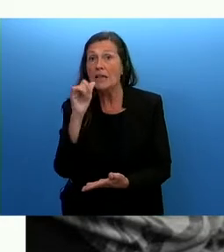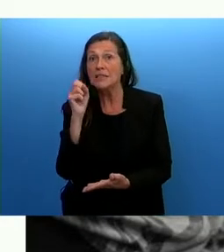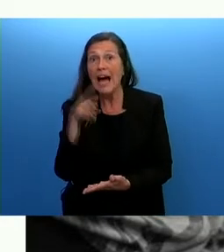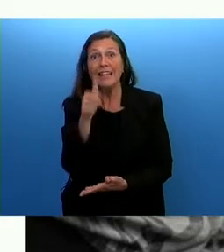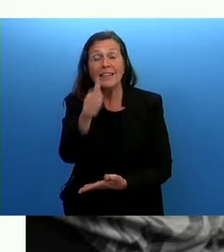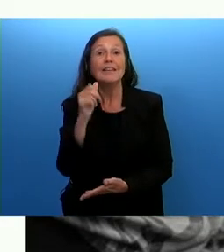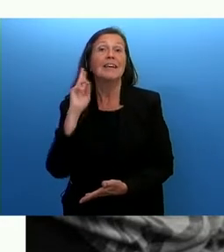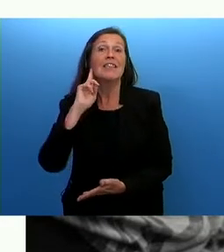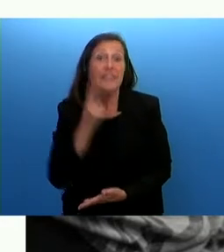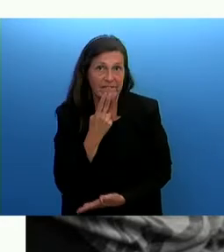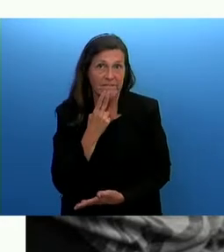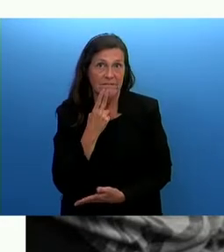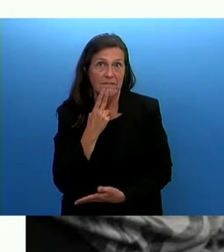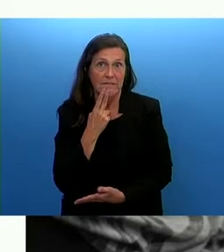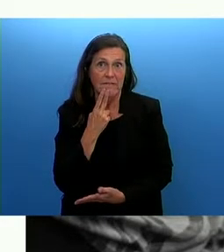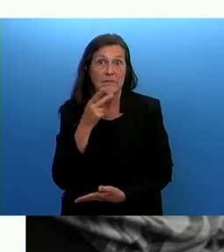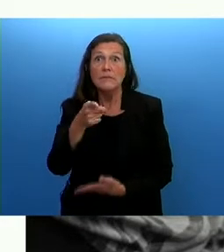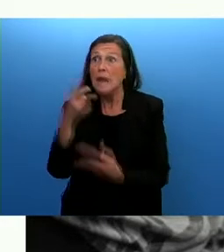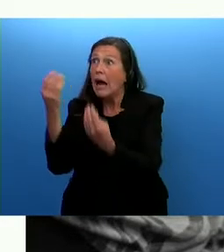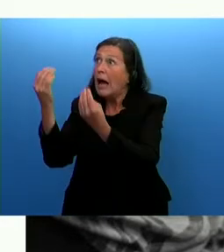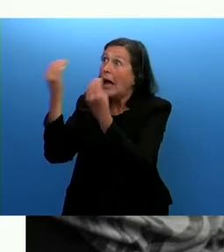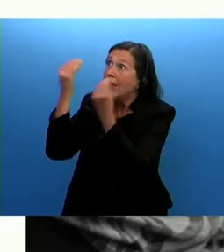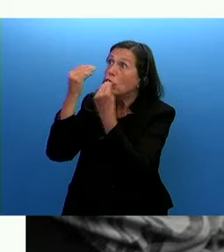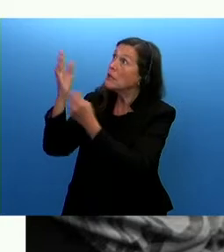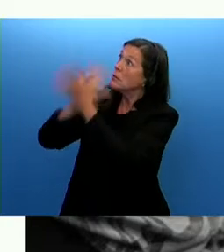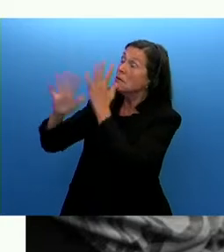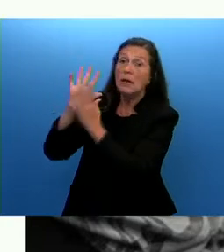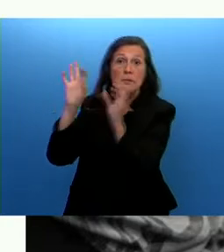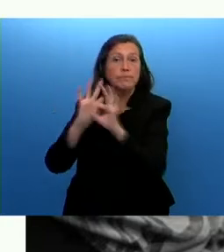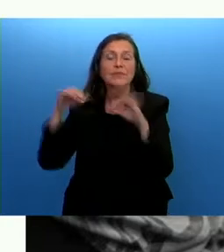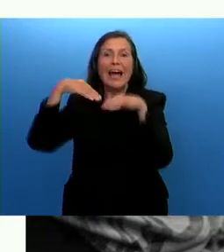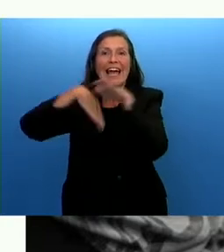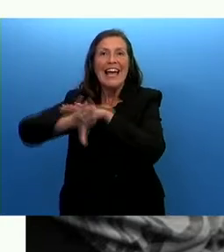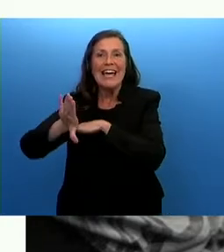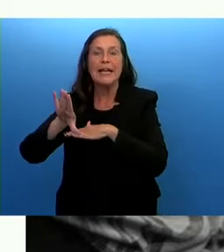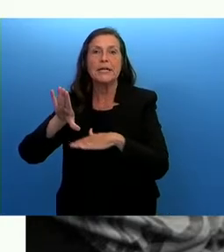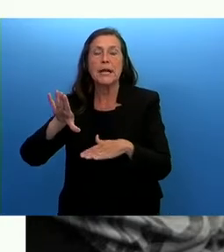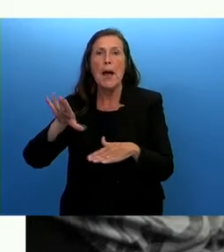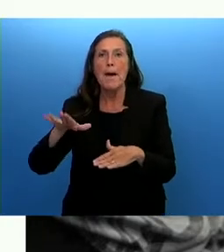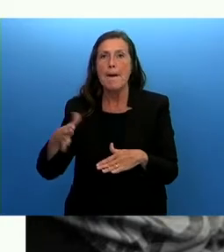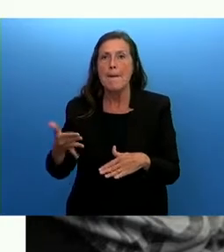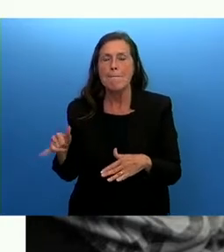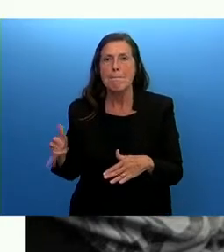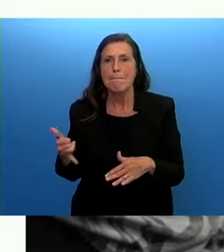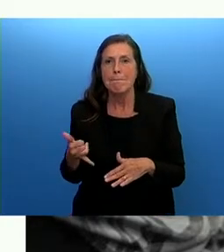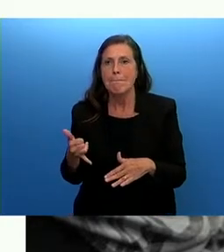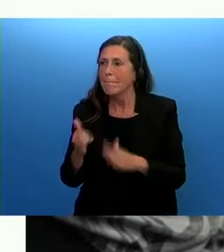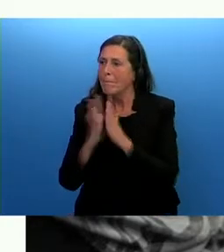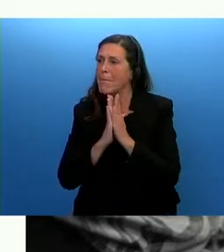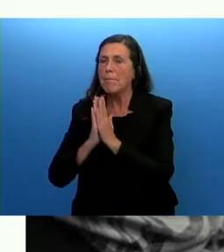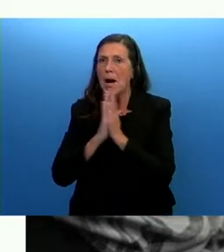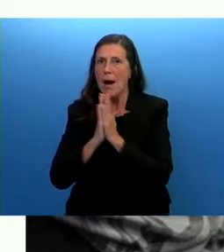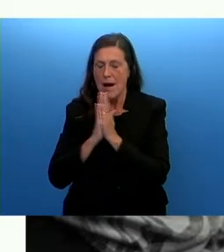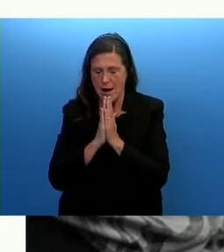Hassan didn't have access to education in sign language in Myanmar, So he and his family and friends developed their